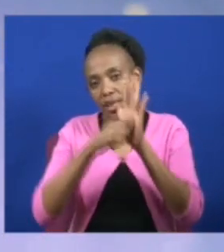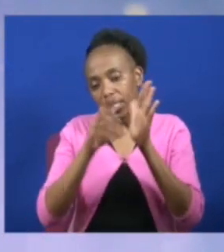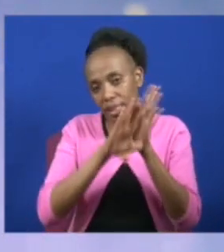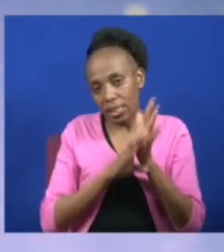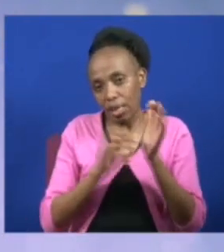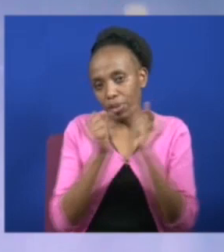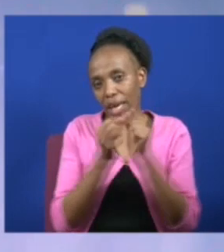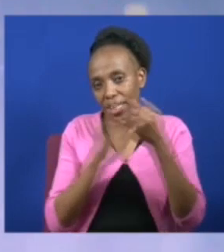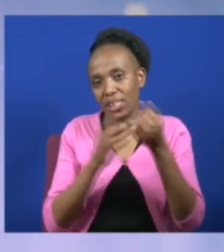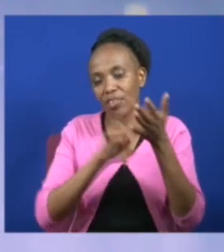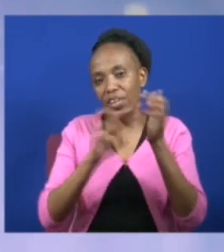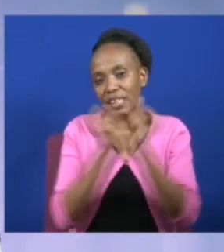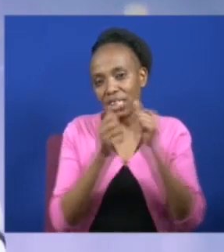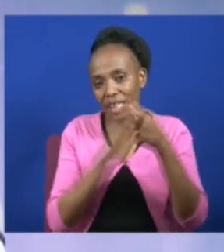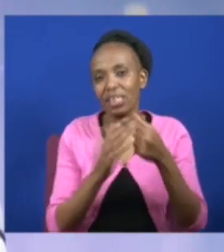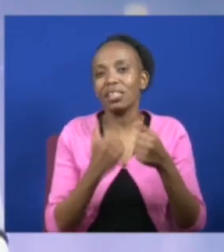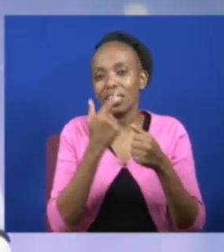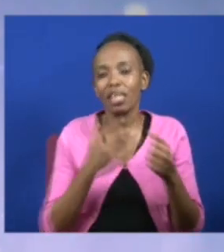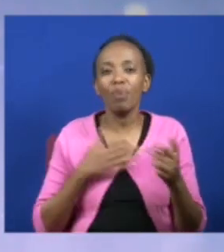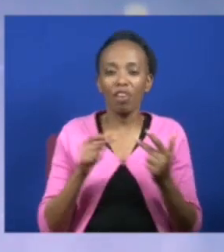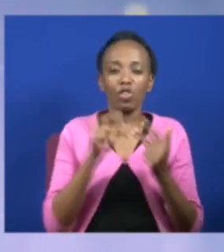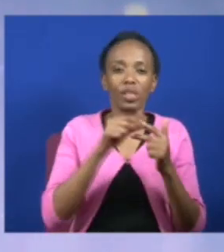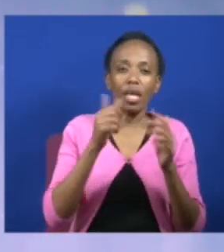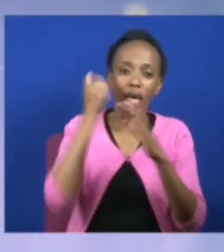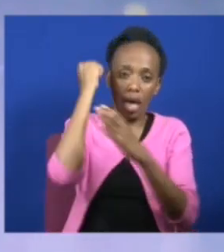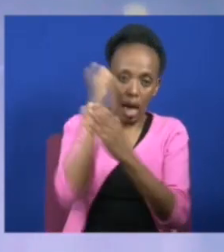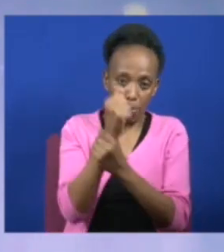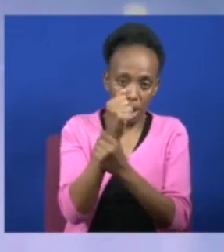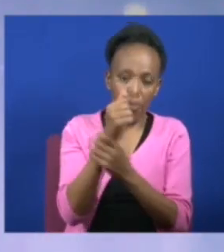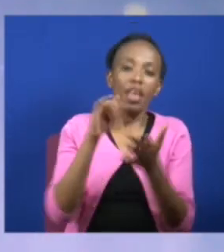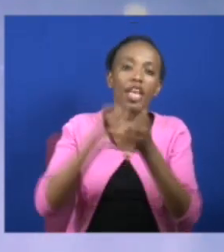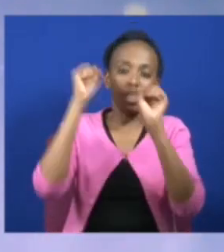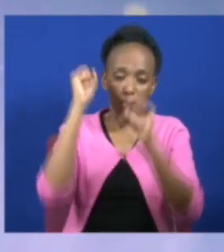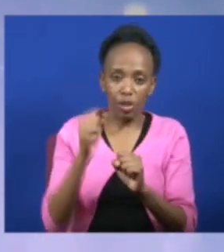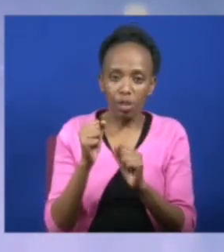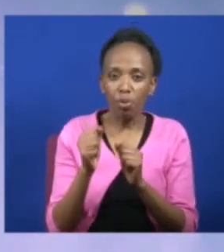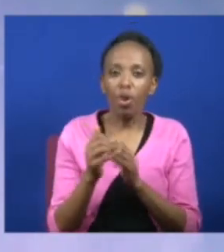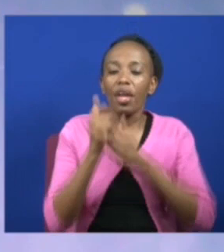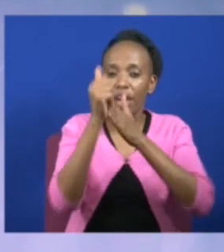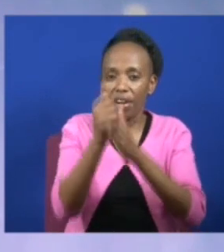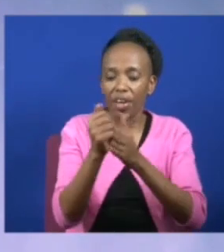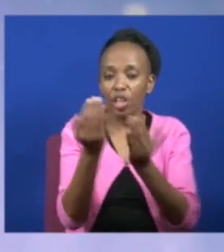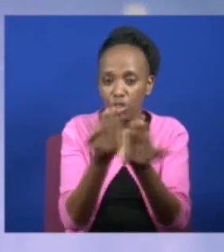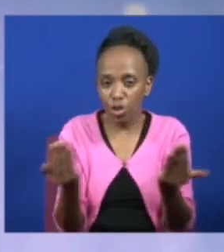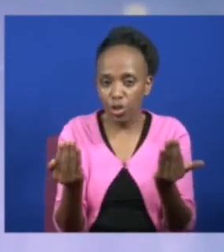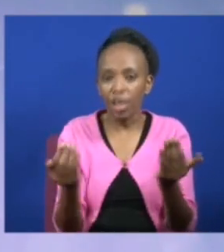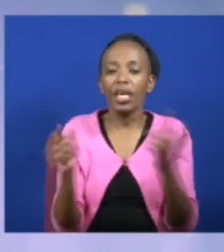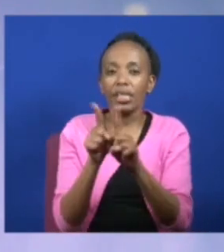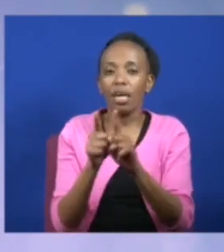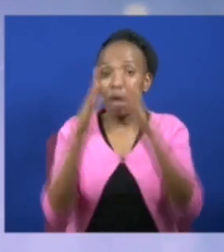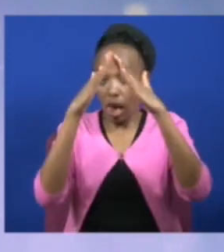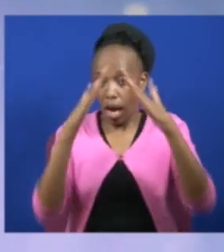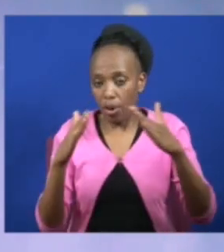Genesis 18:19 says, I have chosen Abraham so that he would direct his children and